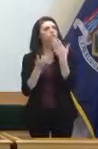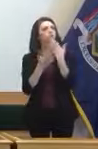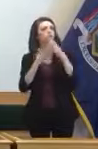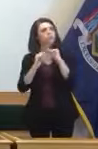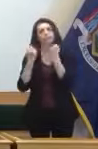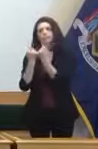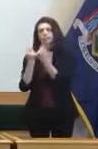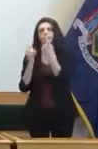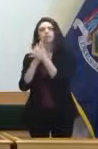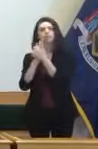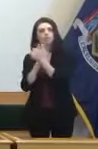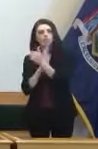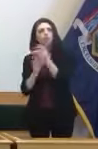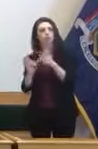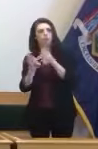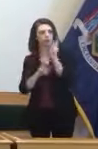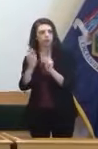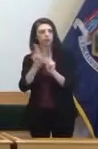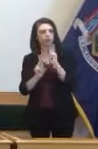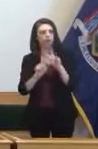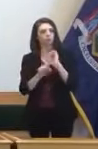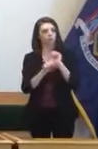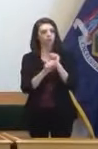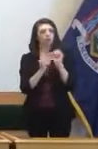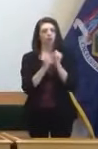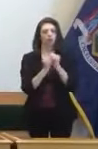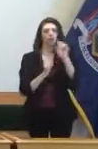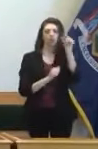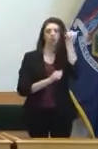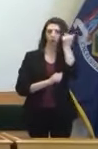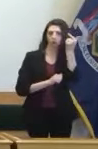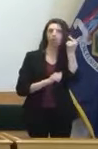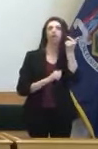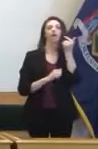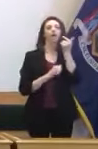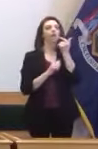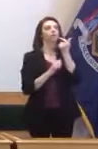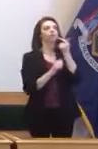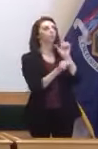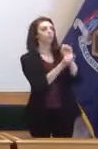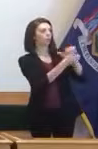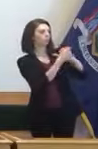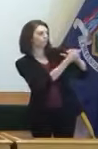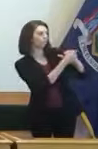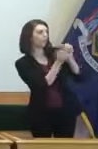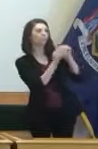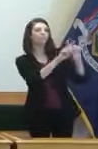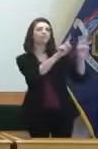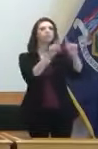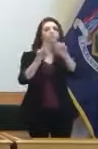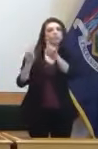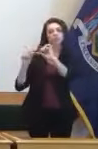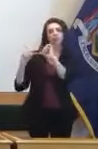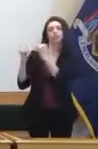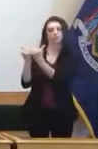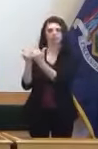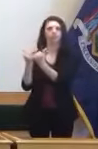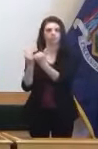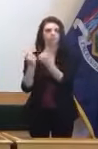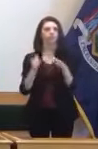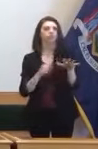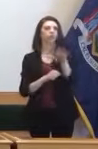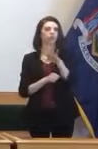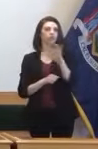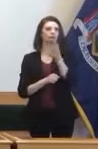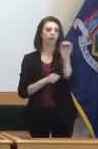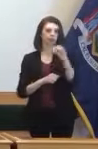response professionals working with Oswego County government and agencies across the county. I ask you to please refer